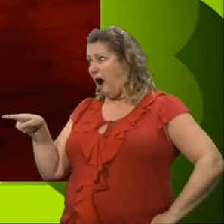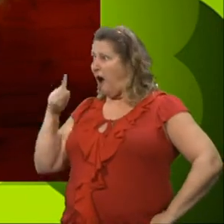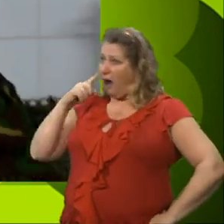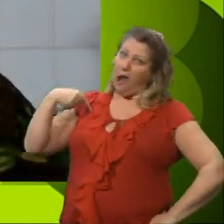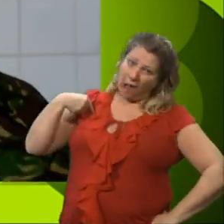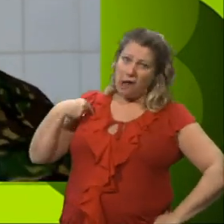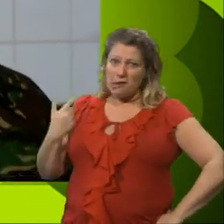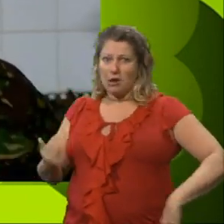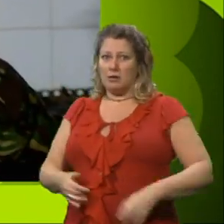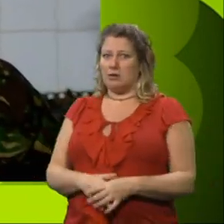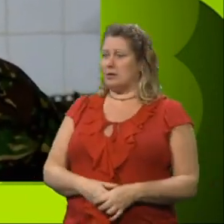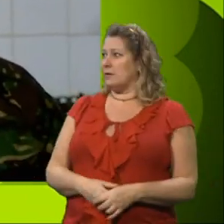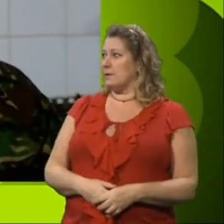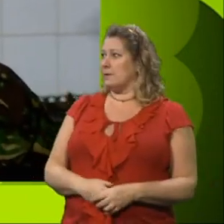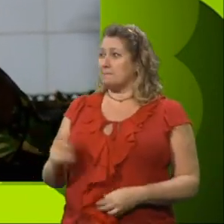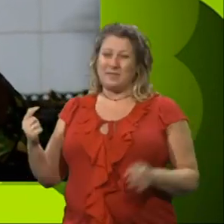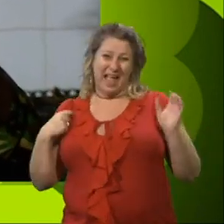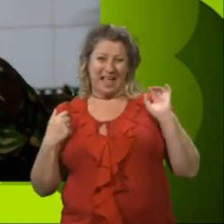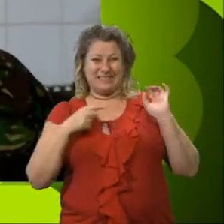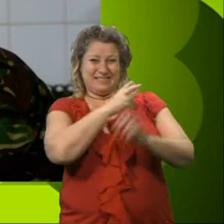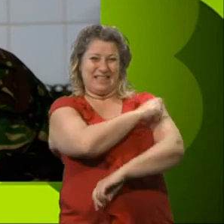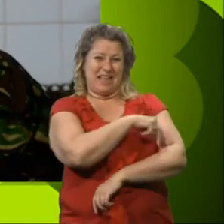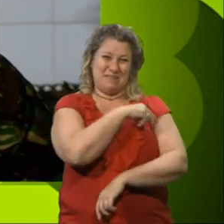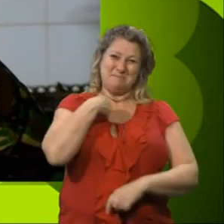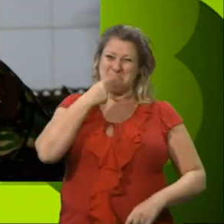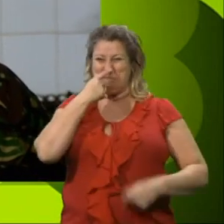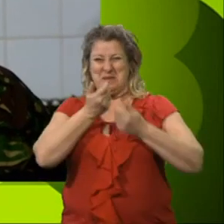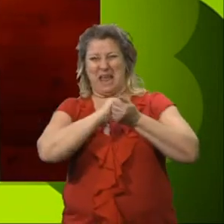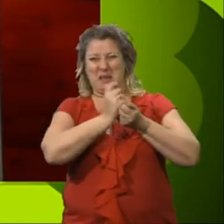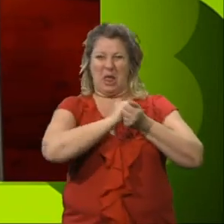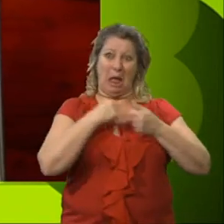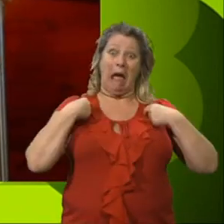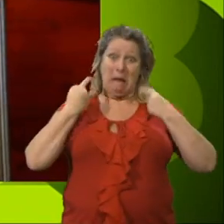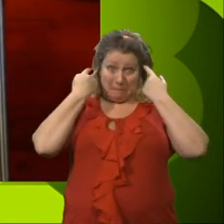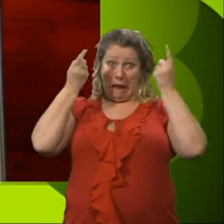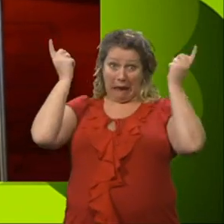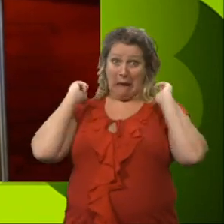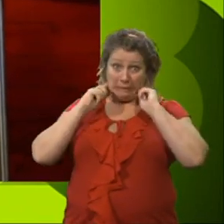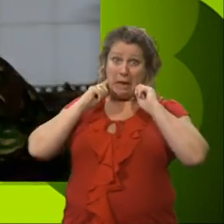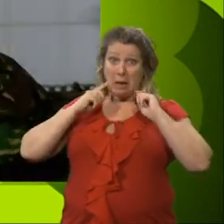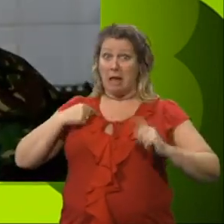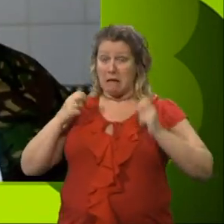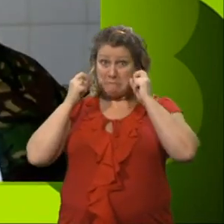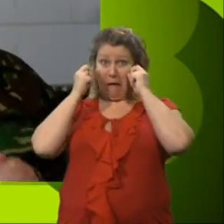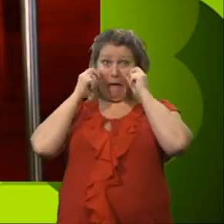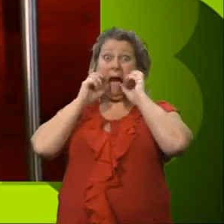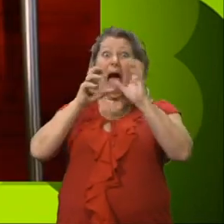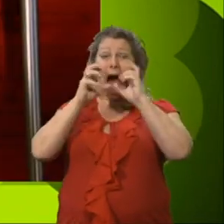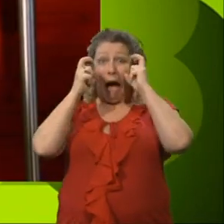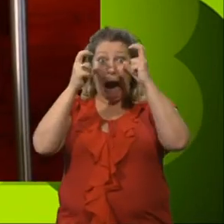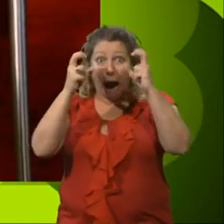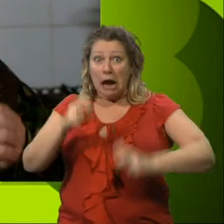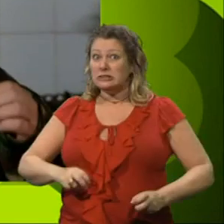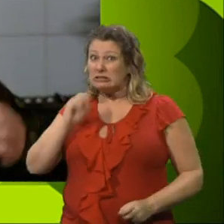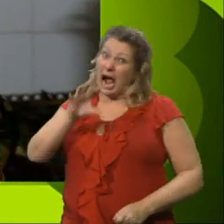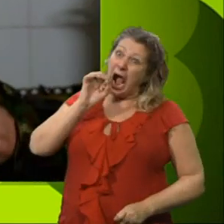Look at me. Hey, I'm Sergeant Bluster. I smell of potato. I got big ears. And when I shout, my eyes